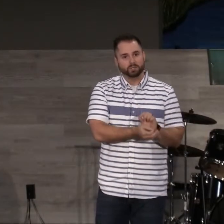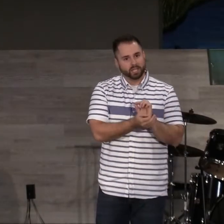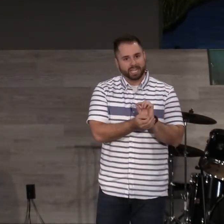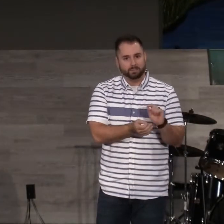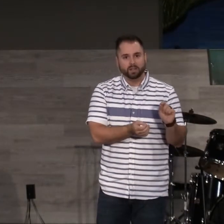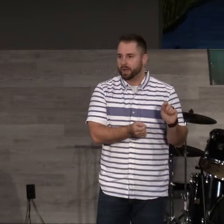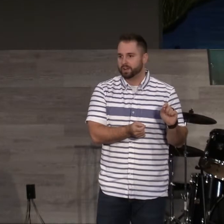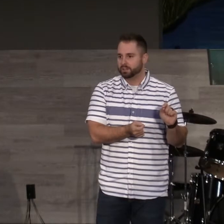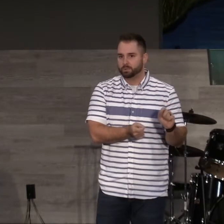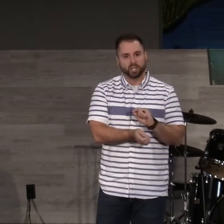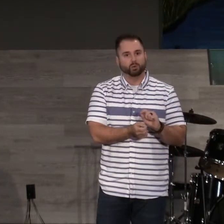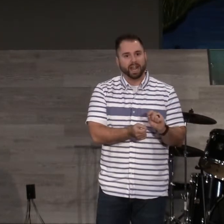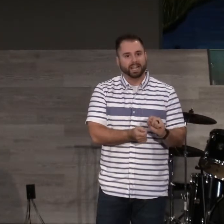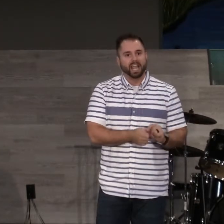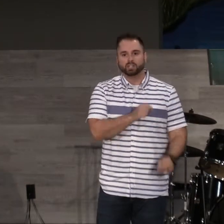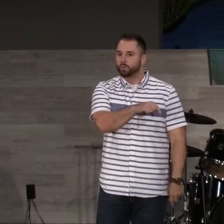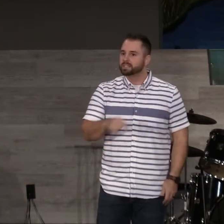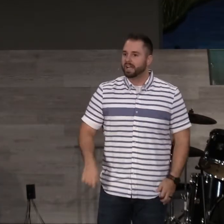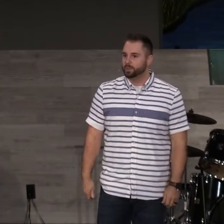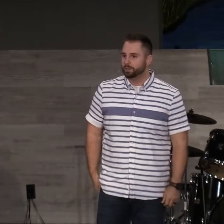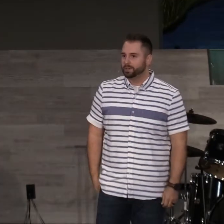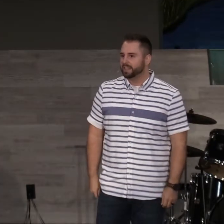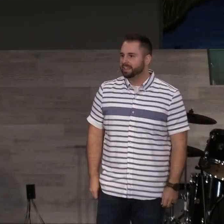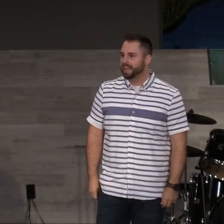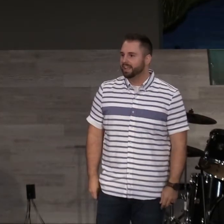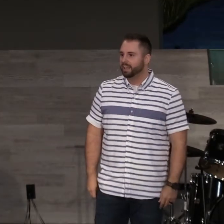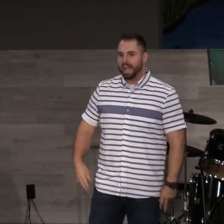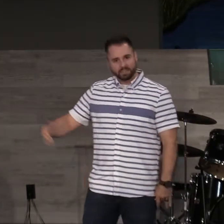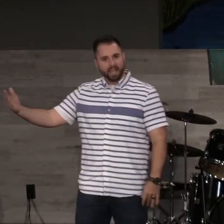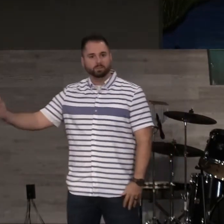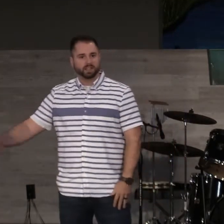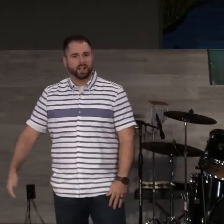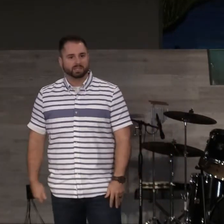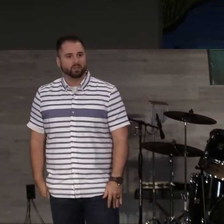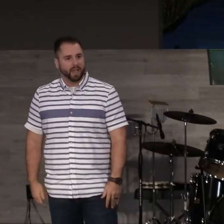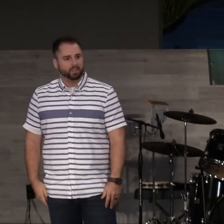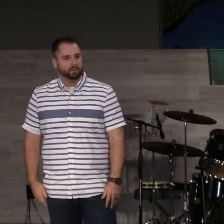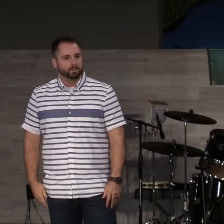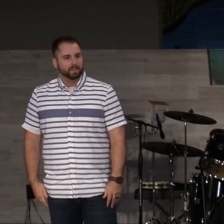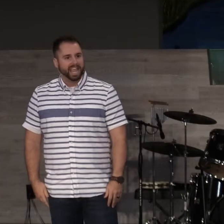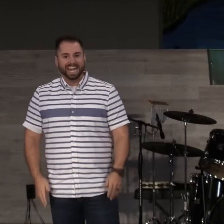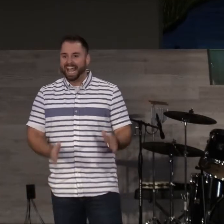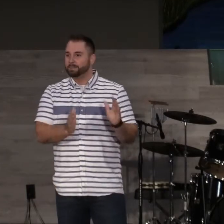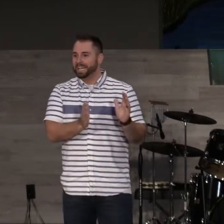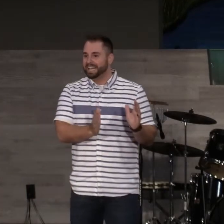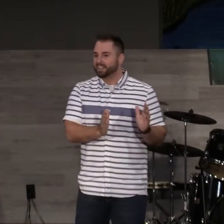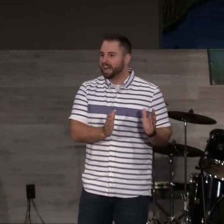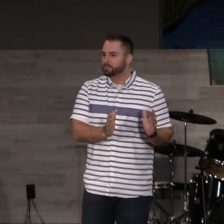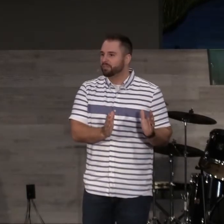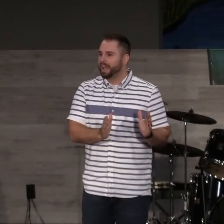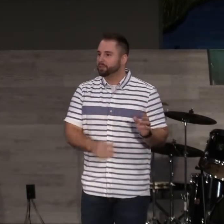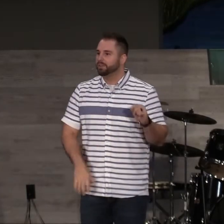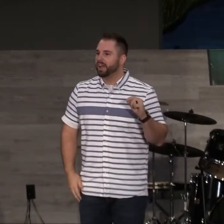at. Levi was good at keeping records. He was good at writing. And so what does God do with a person like that? Have him write the Gospel of Matthew. And at the beginning